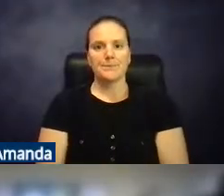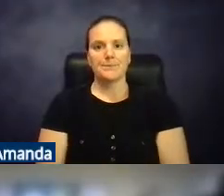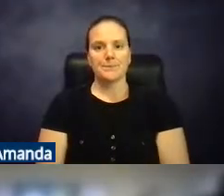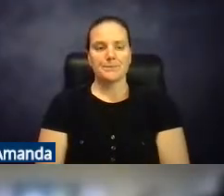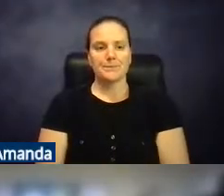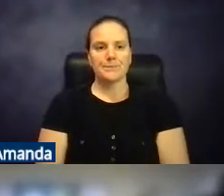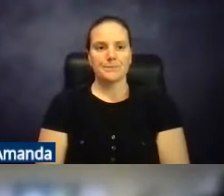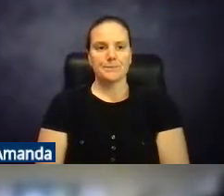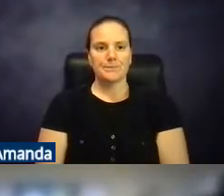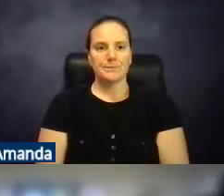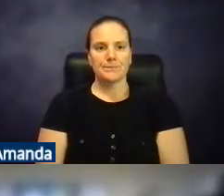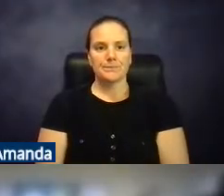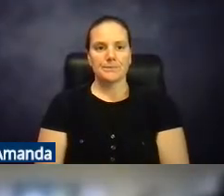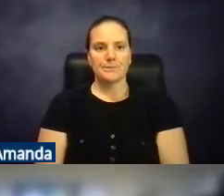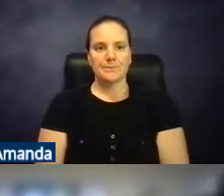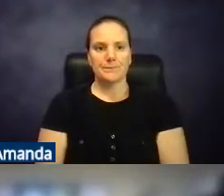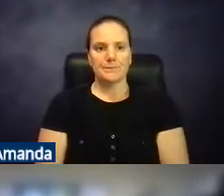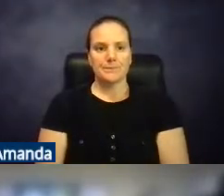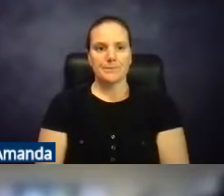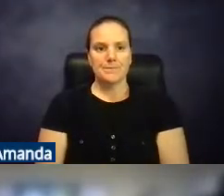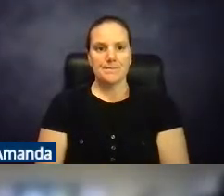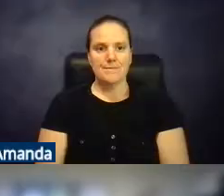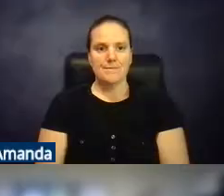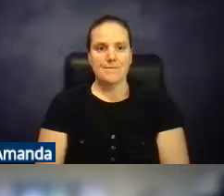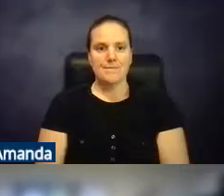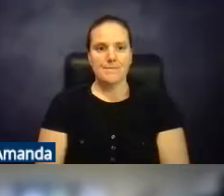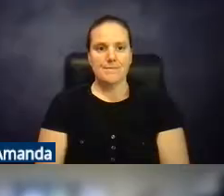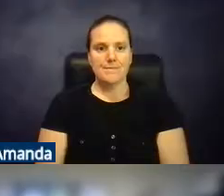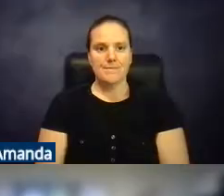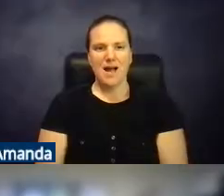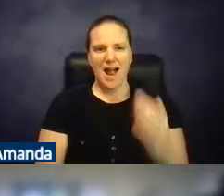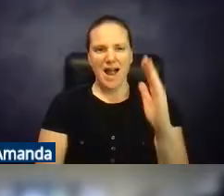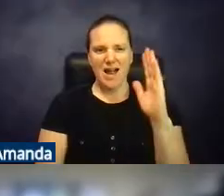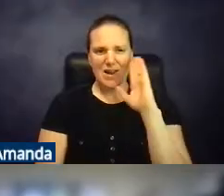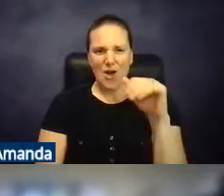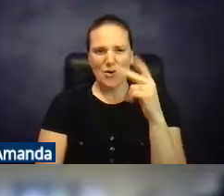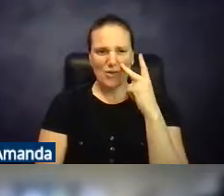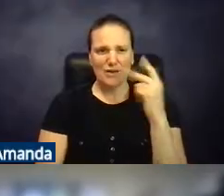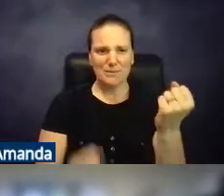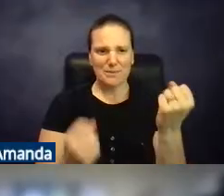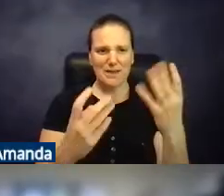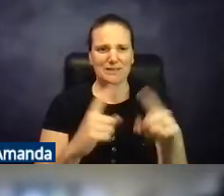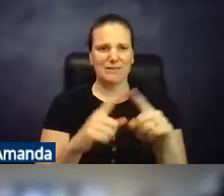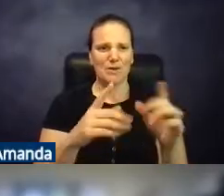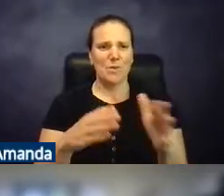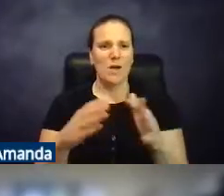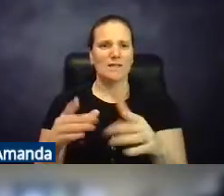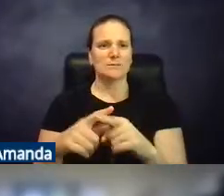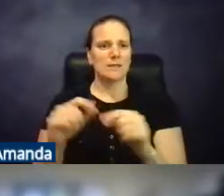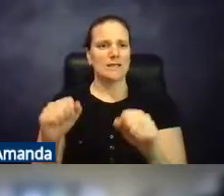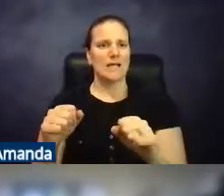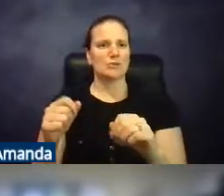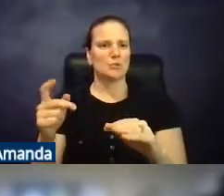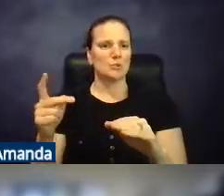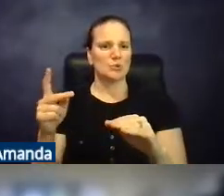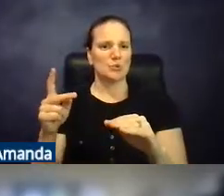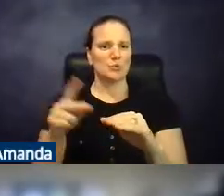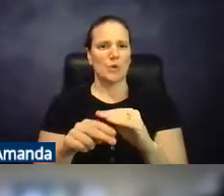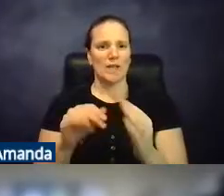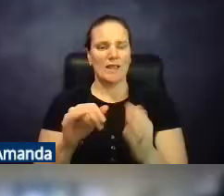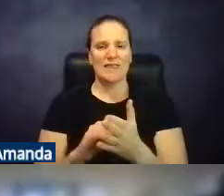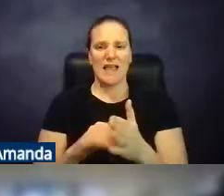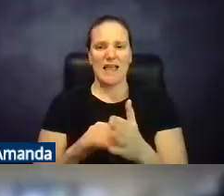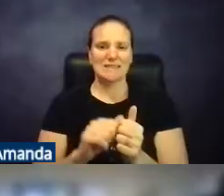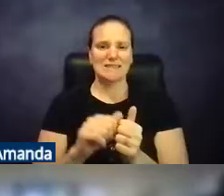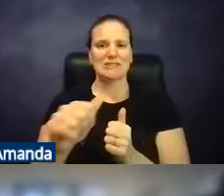Has there been any, I know you've looked at a lot of different ways to do this, but is there any way to shorten the distance